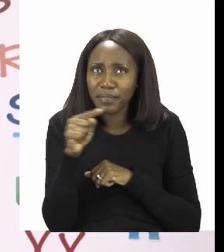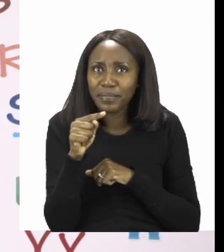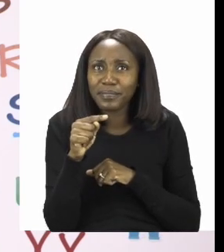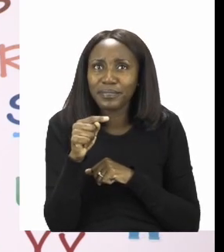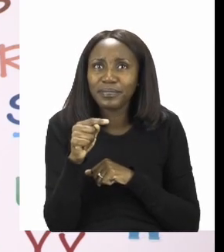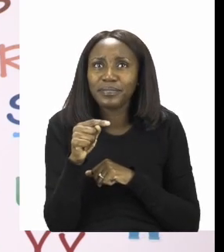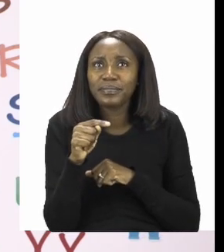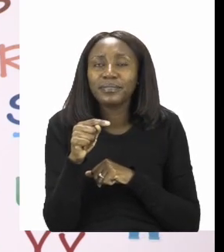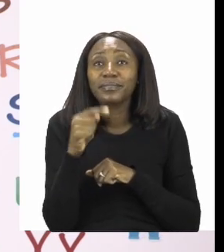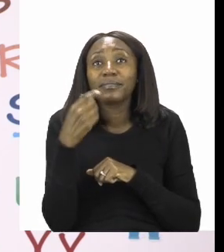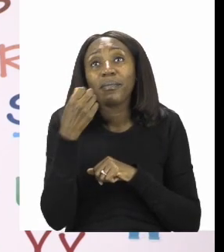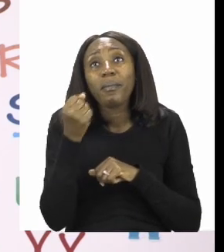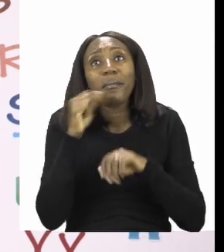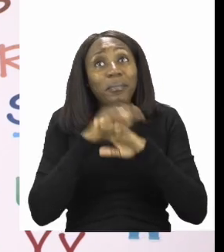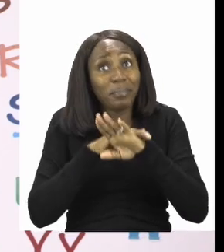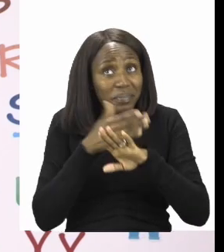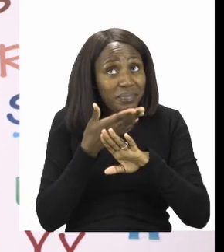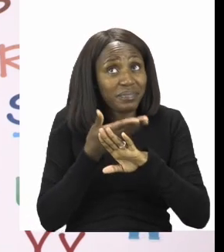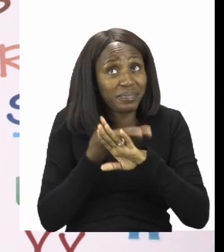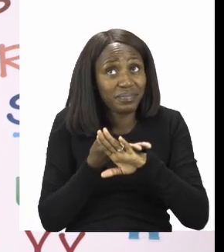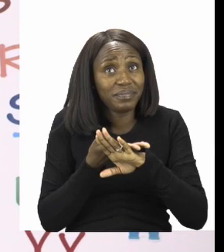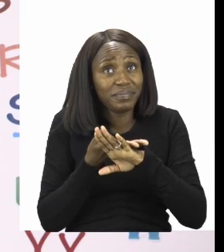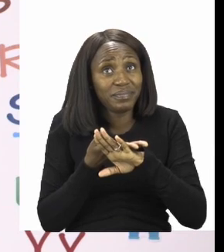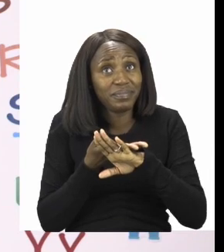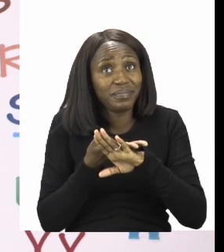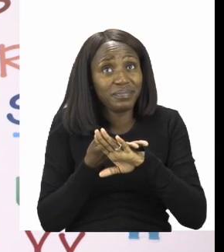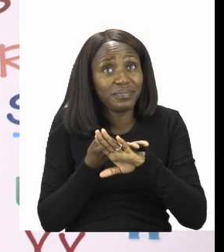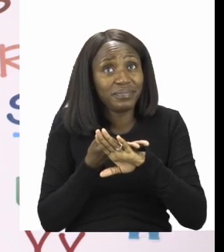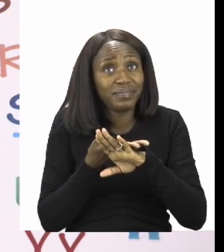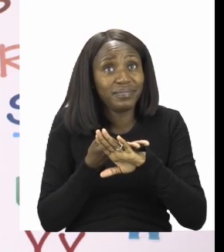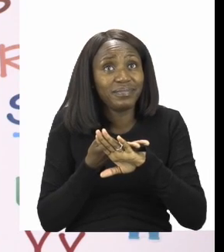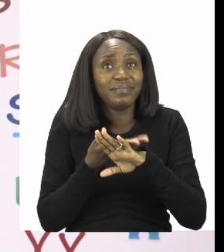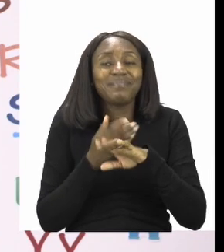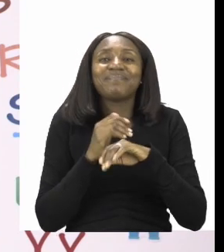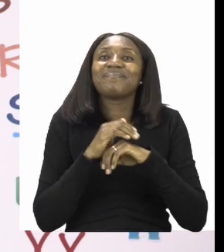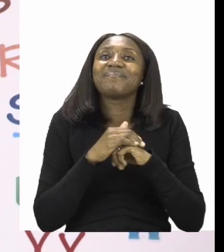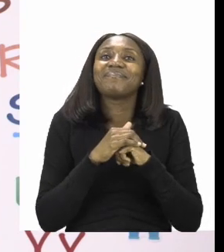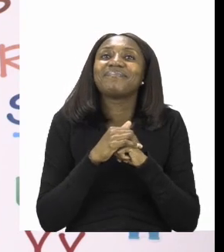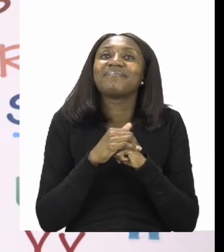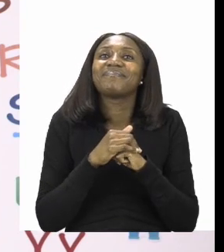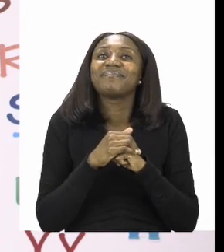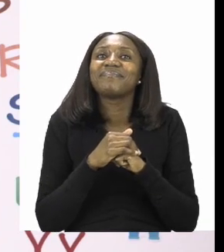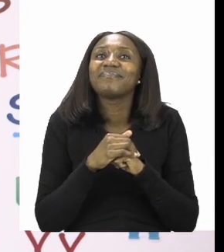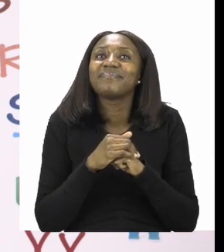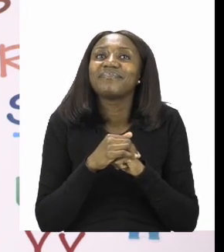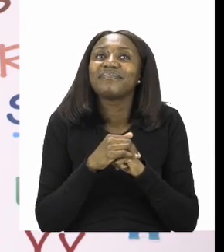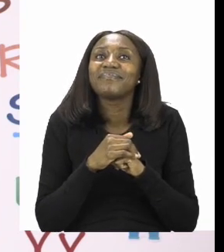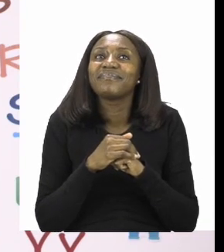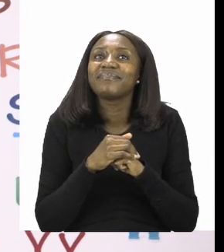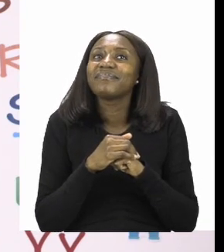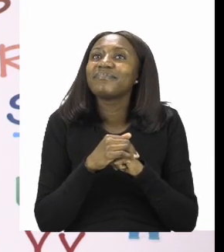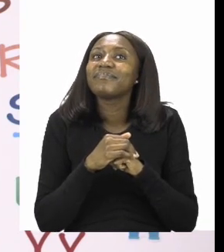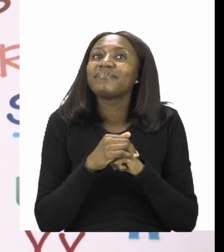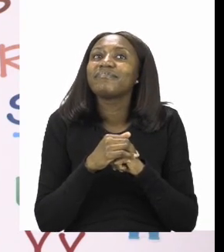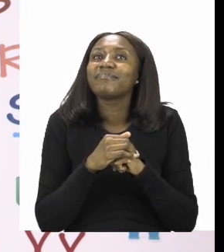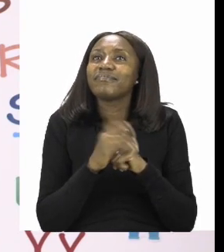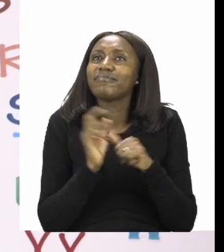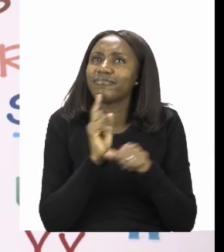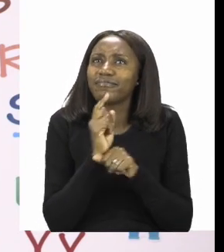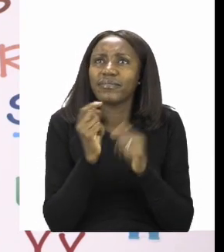few things that have G in them and we are going to take a look at them together. Now the first thing you can see